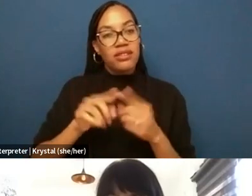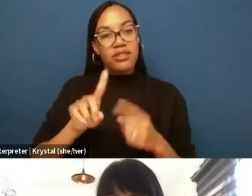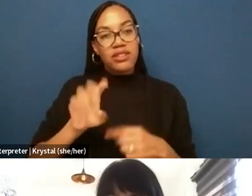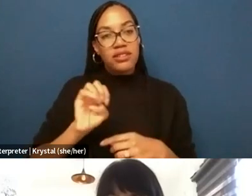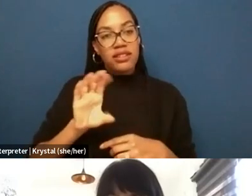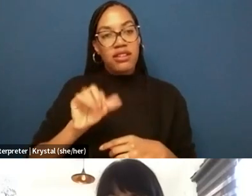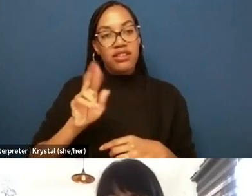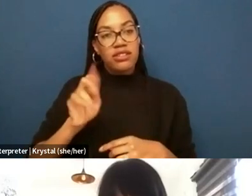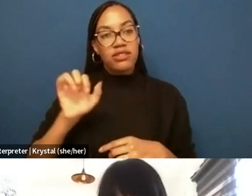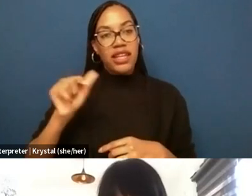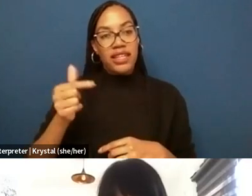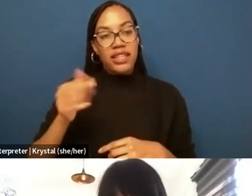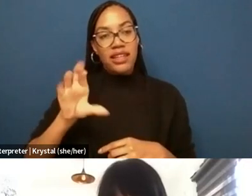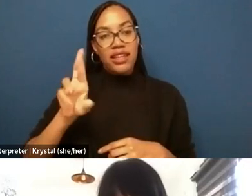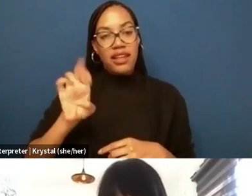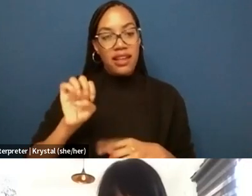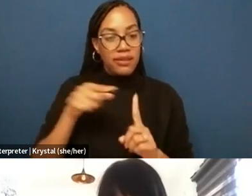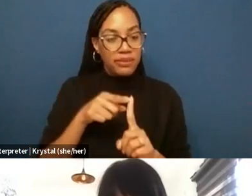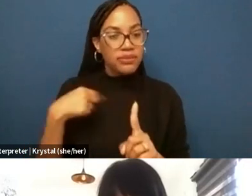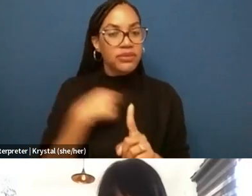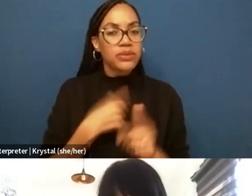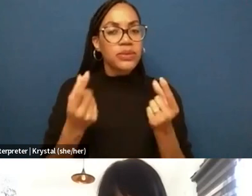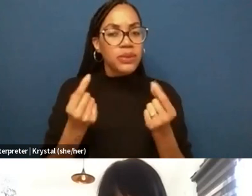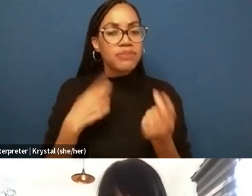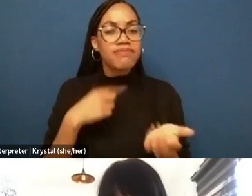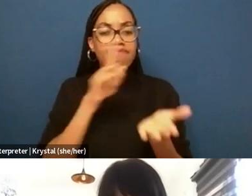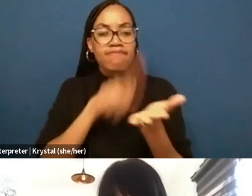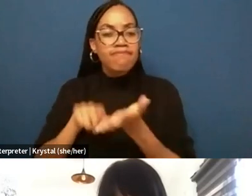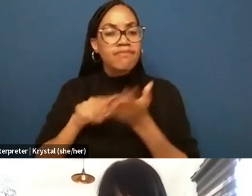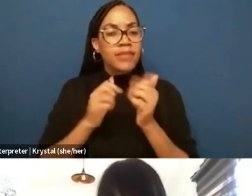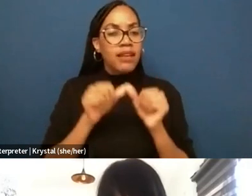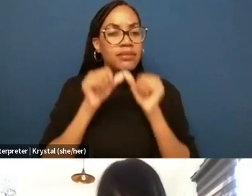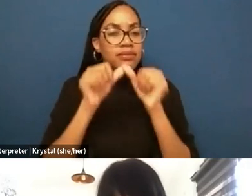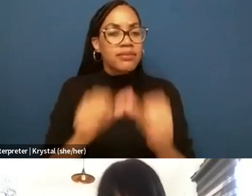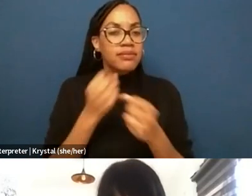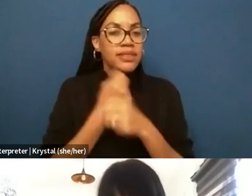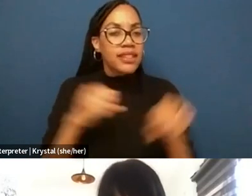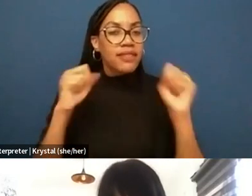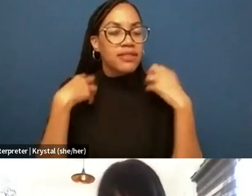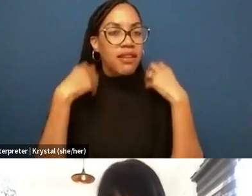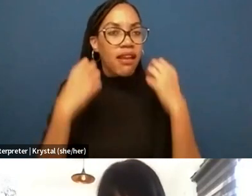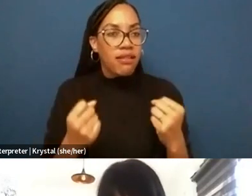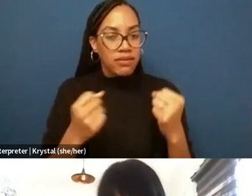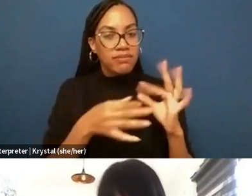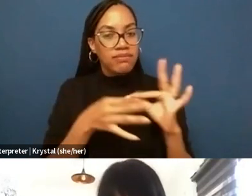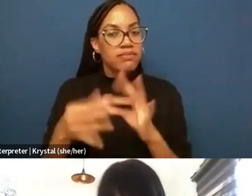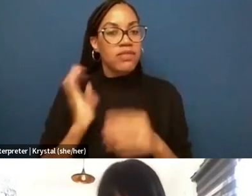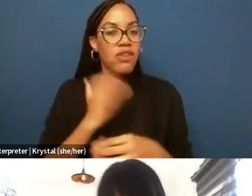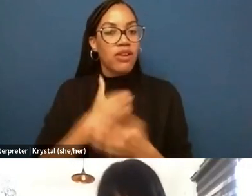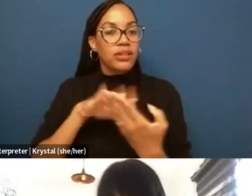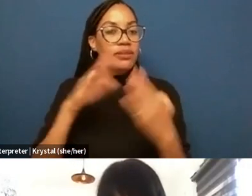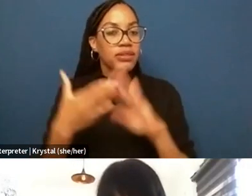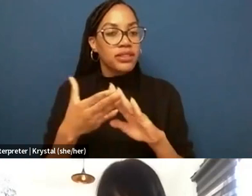of our communities while preserving the rights and autonomy of those in crisis. With a focus on concrete